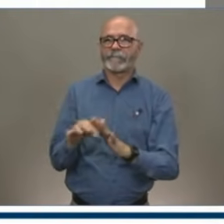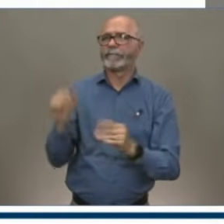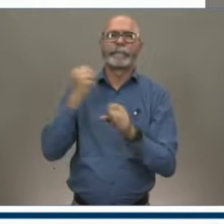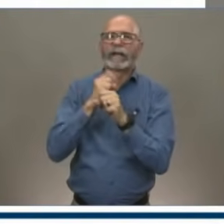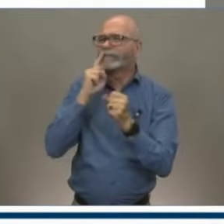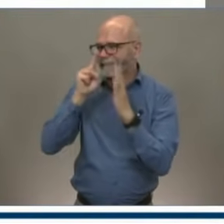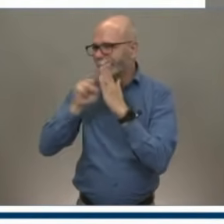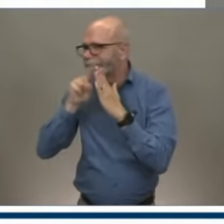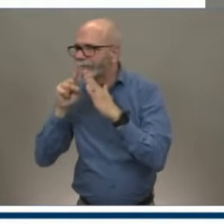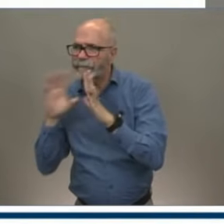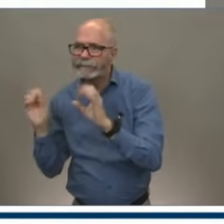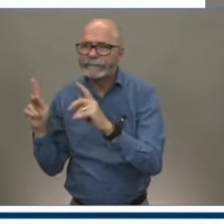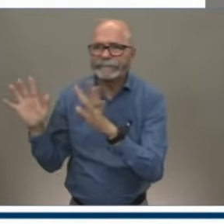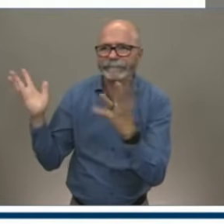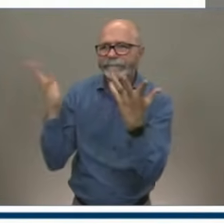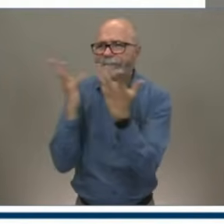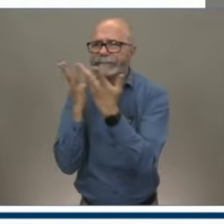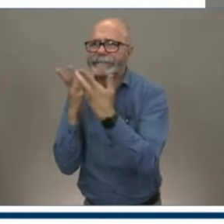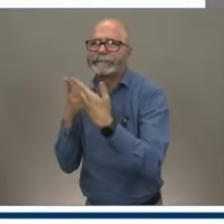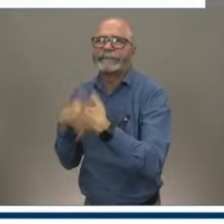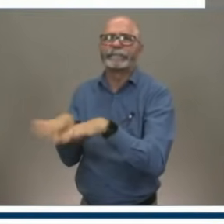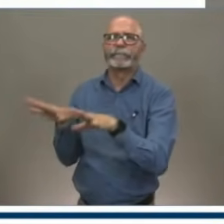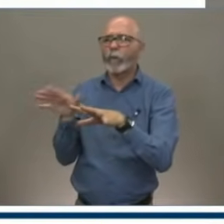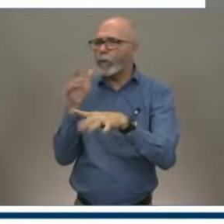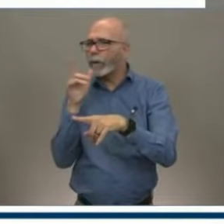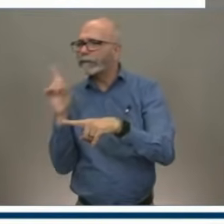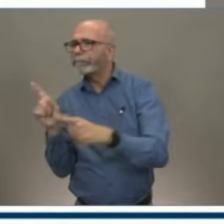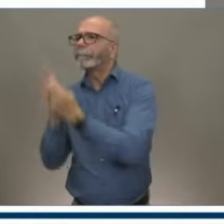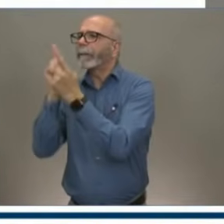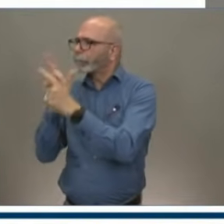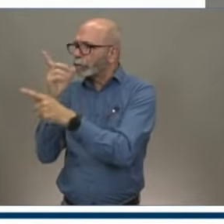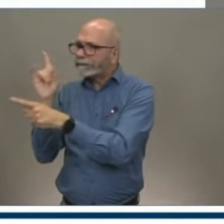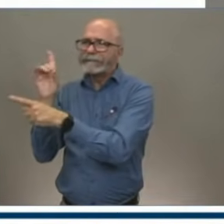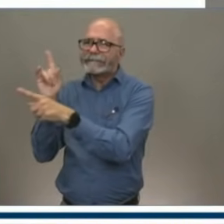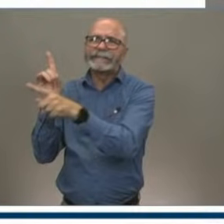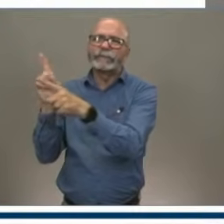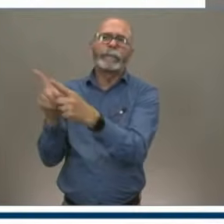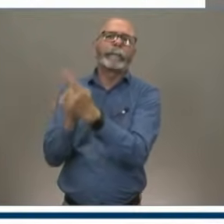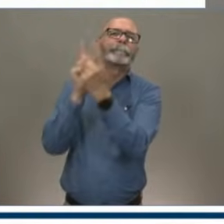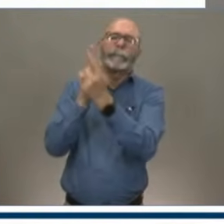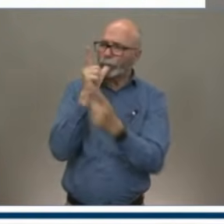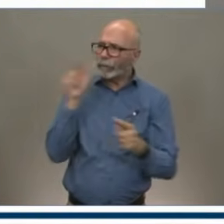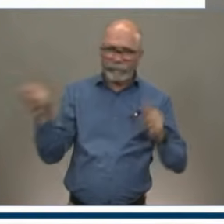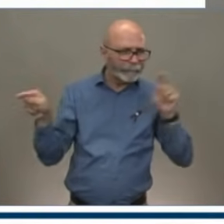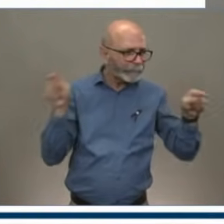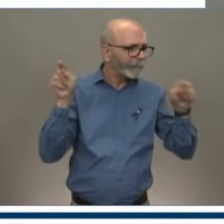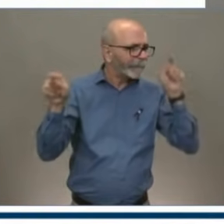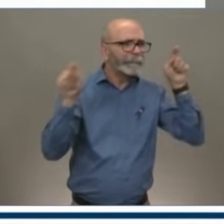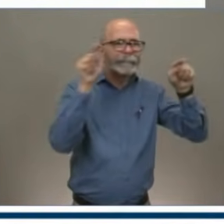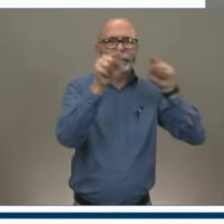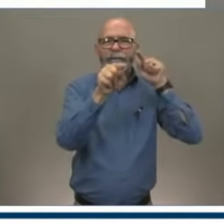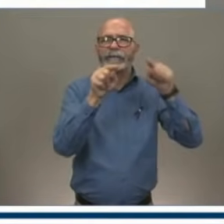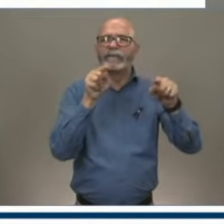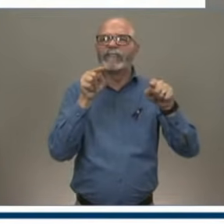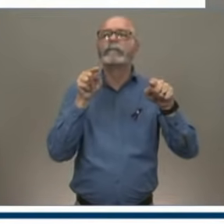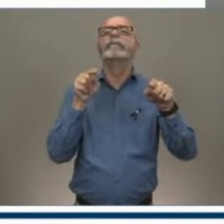it on cases and contacts, and to allow some of the testing of contact, their test results to come back, so we can understand if there's